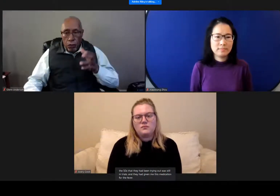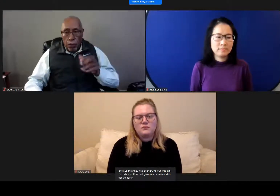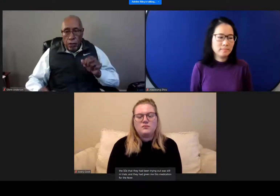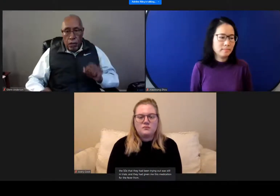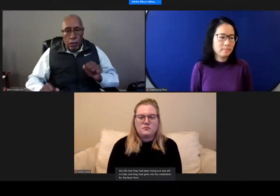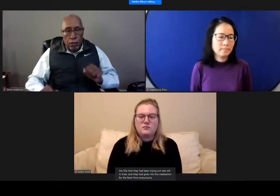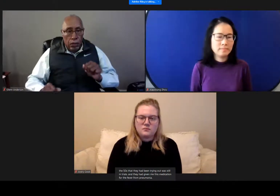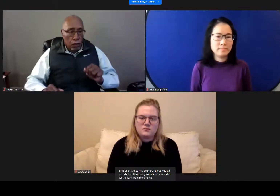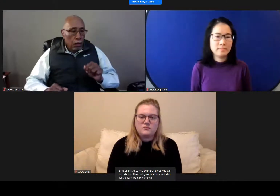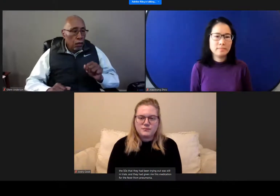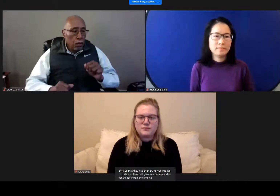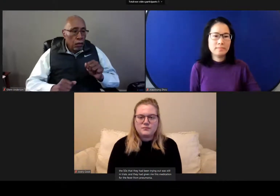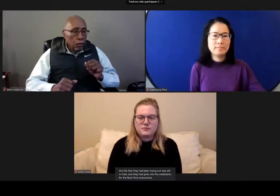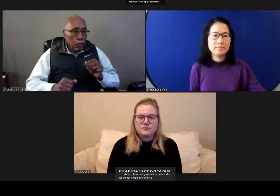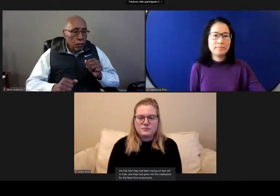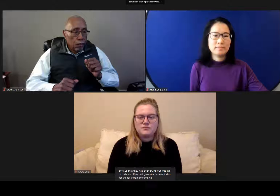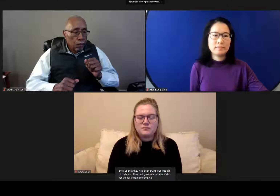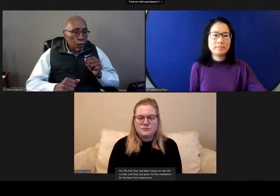from pneumonia.